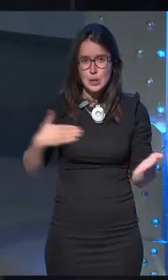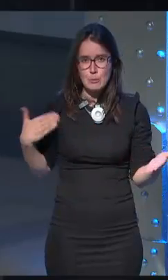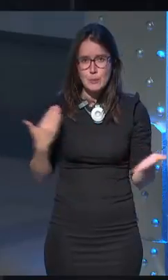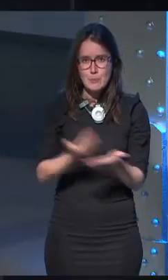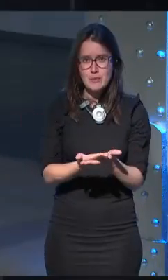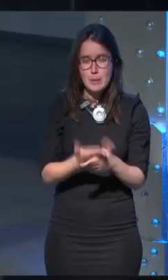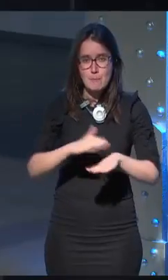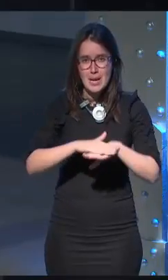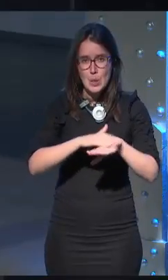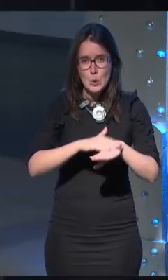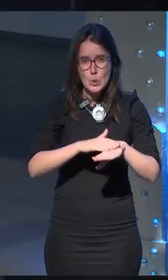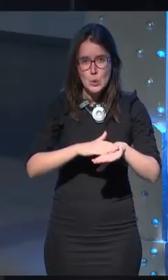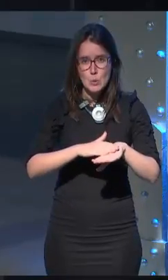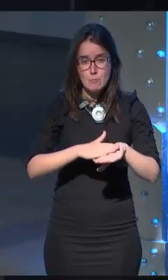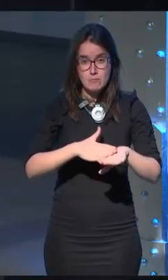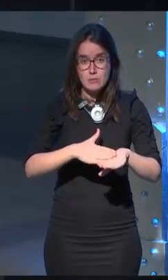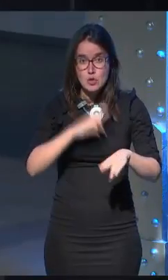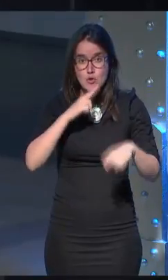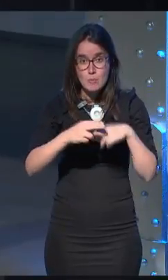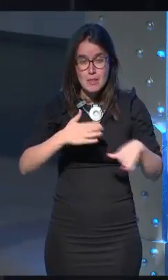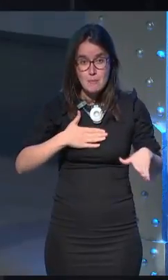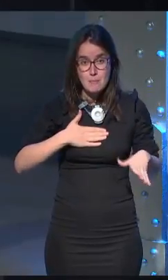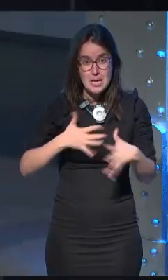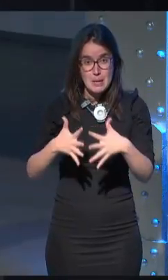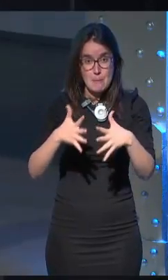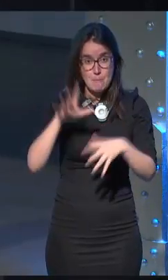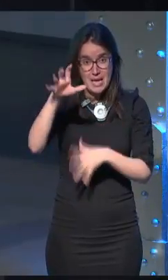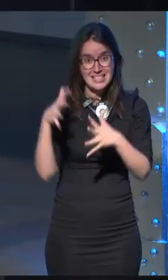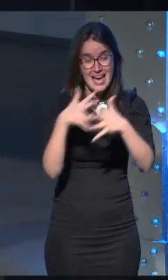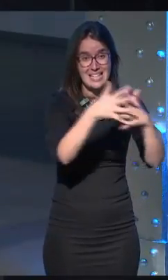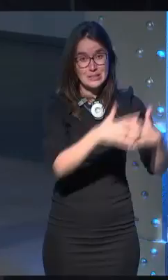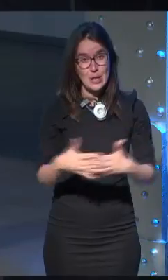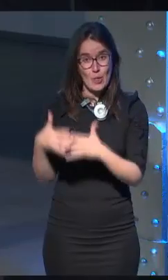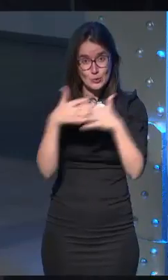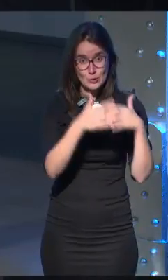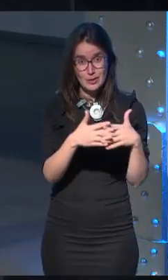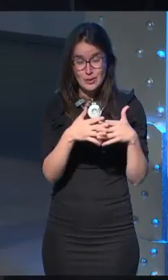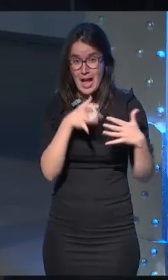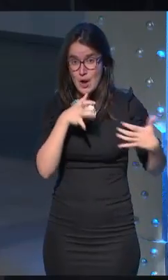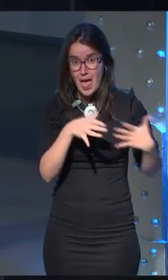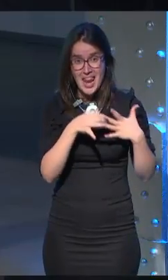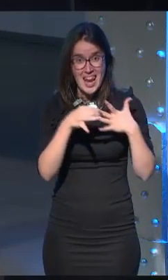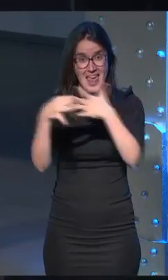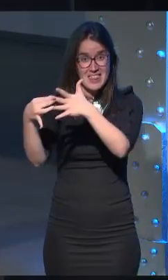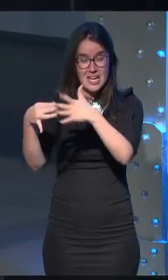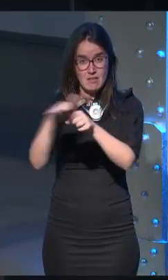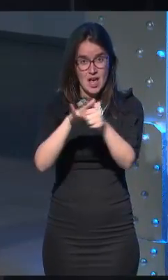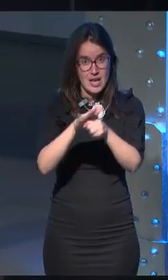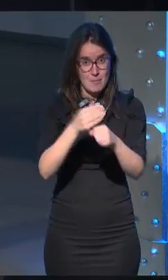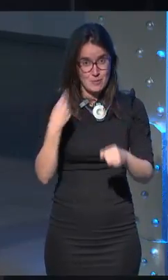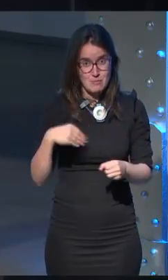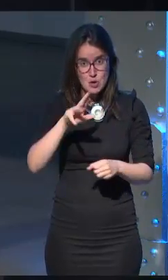my fellow countrymen that, you know, the United States is no longer a leader in this area. You know, we are